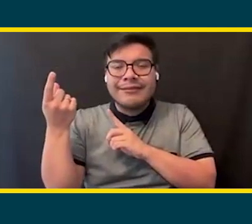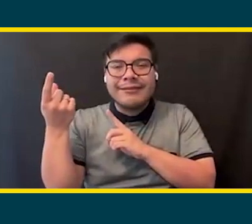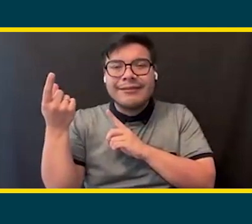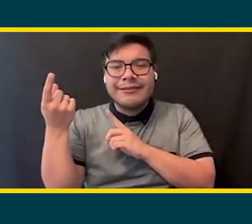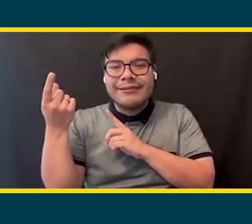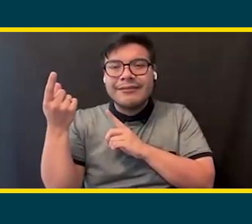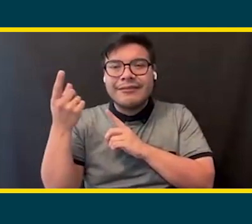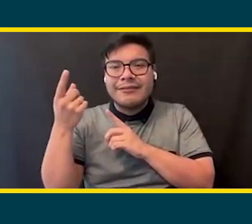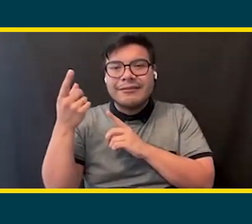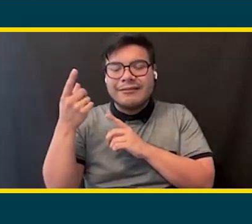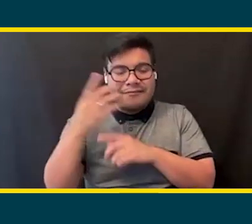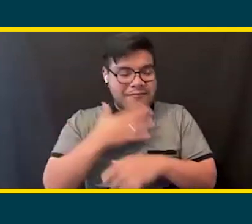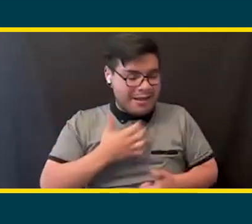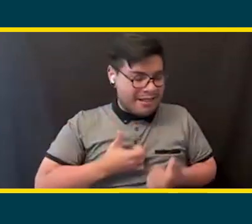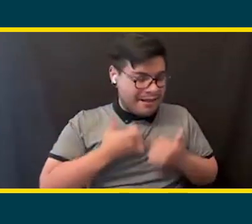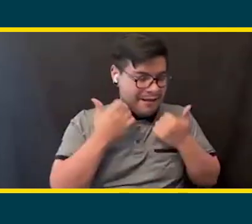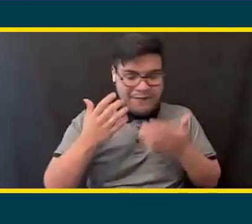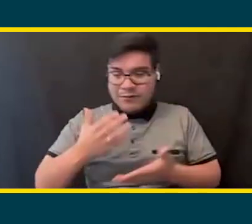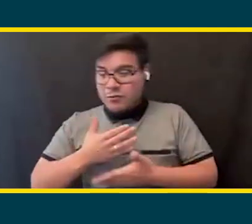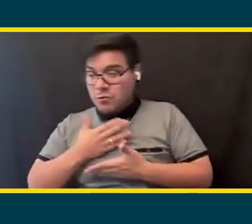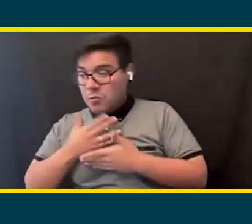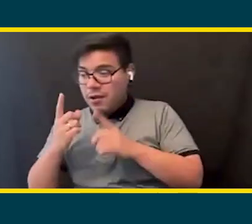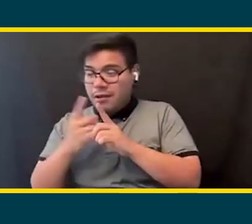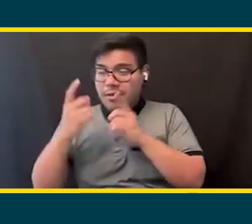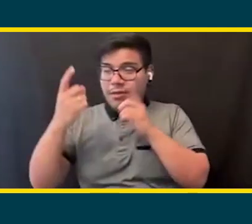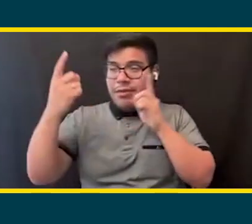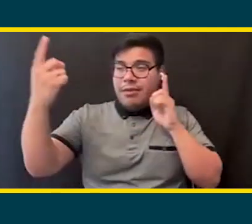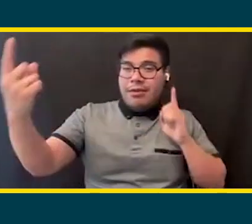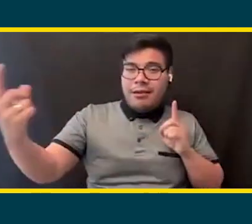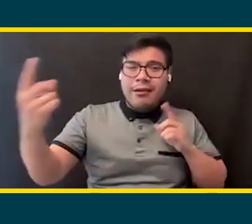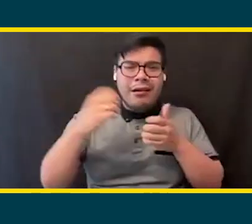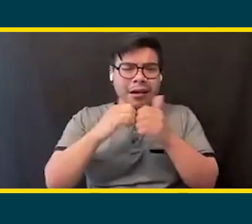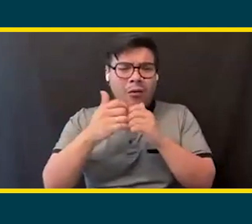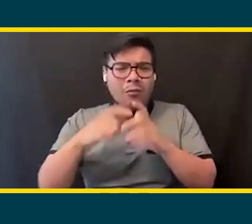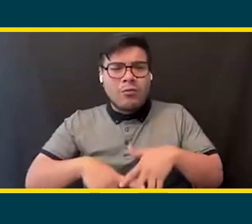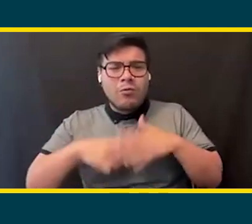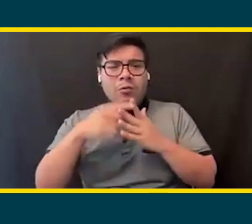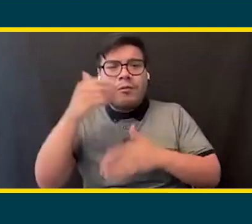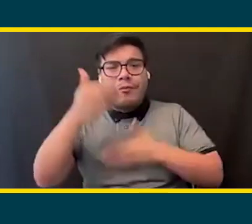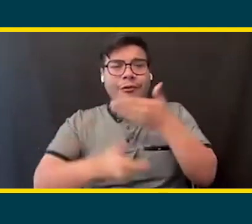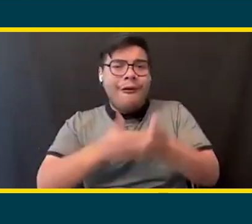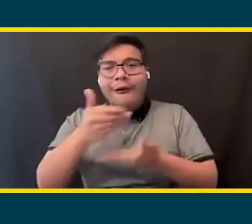my life. How might I begin the process of finding joy?